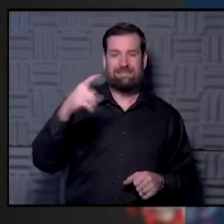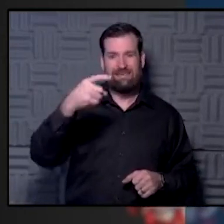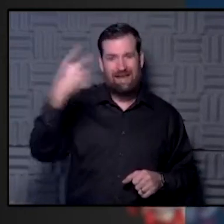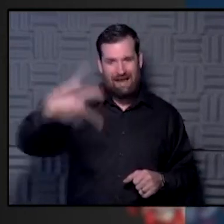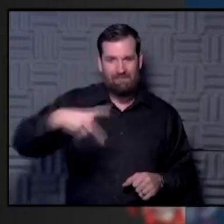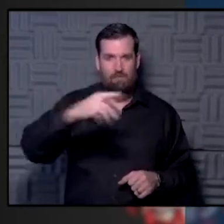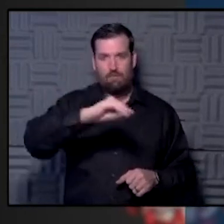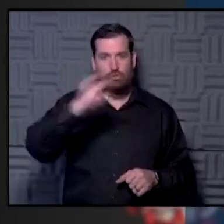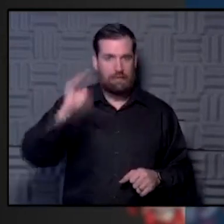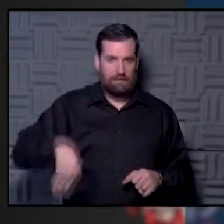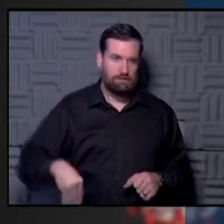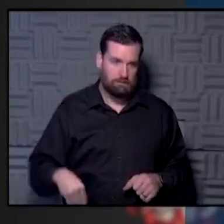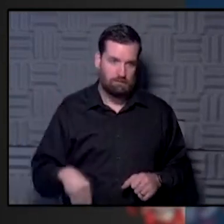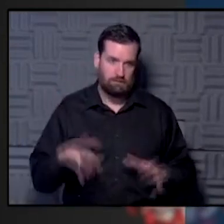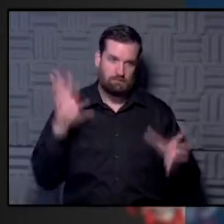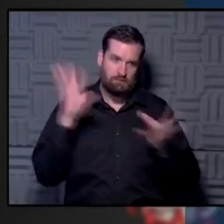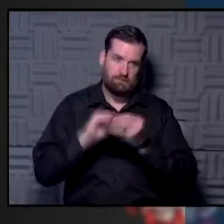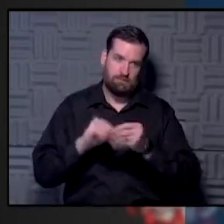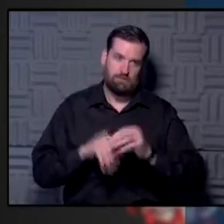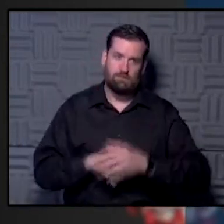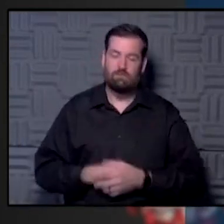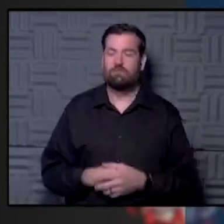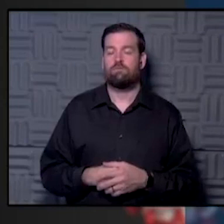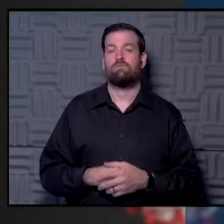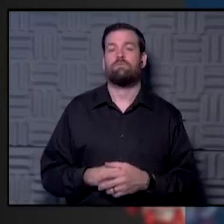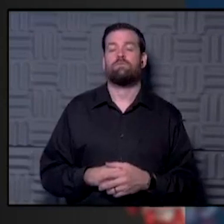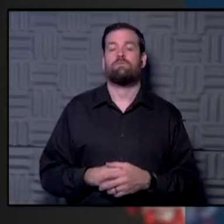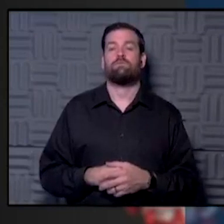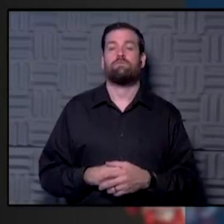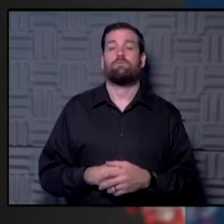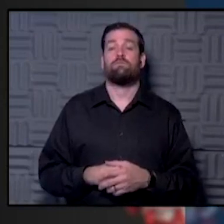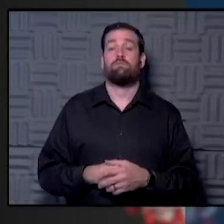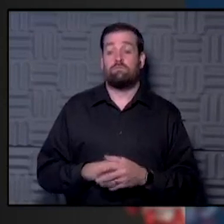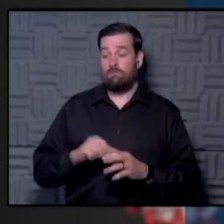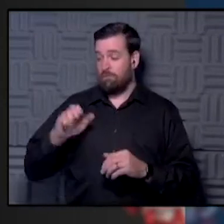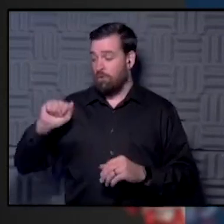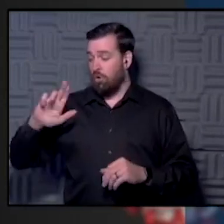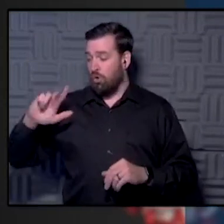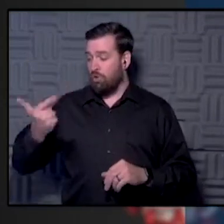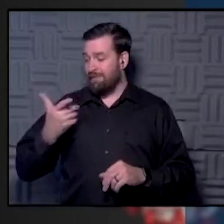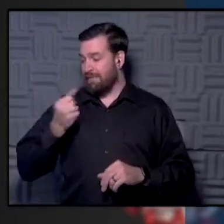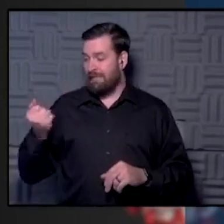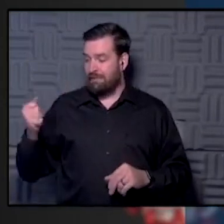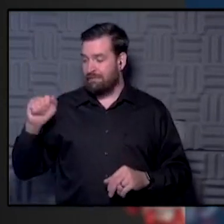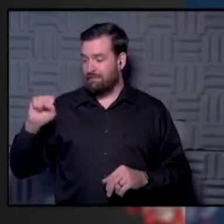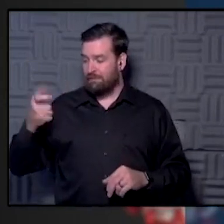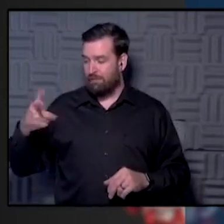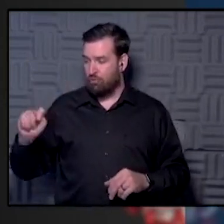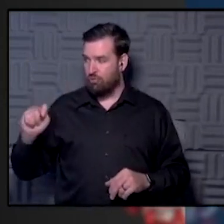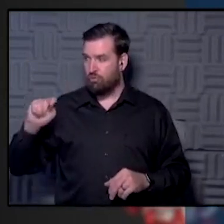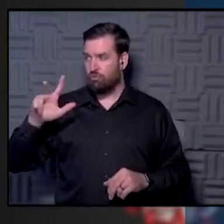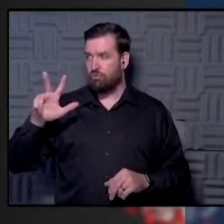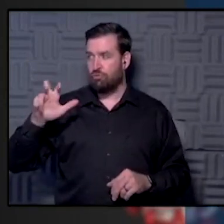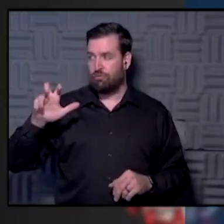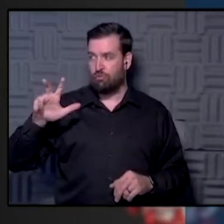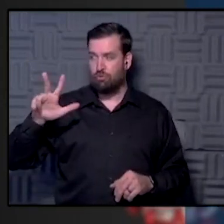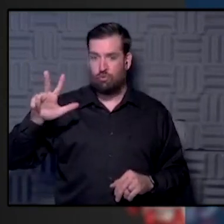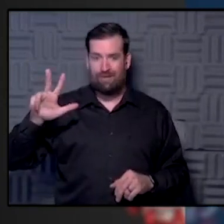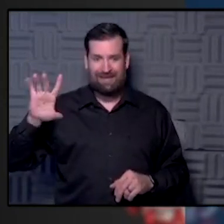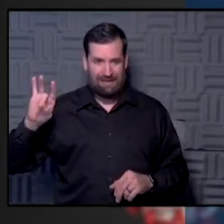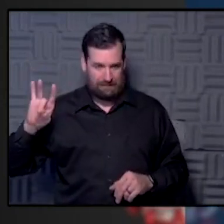that 826 hospitalizations. If we look at August and September, 60 days,